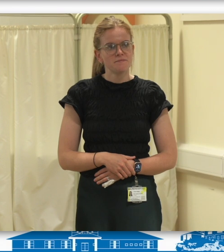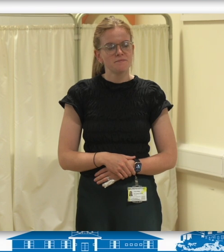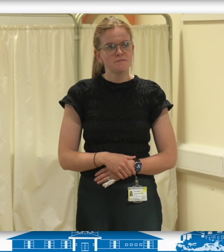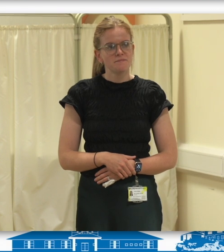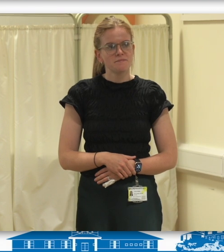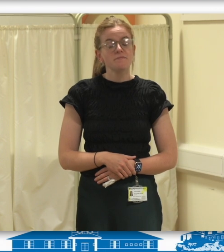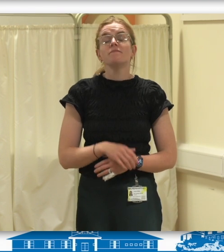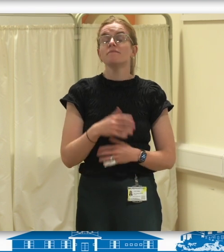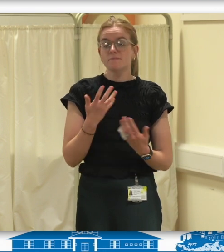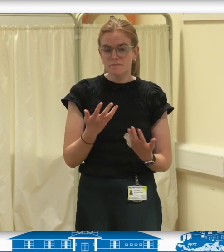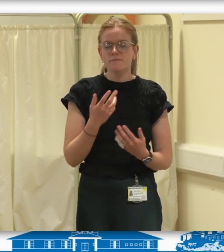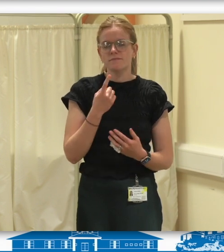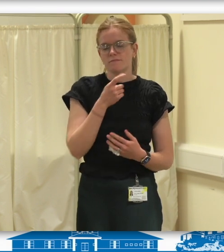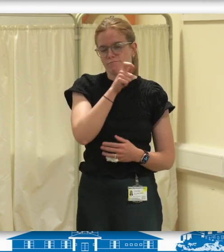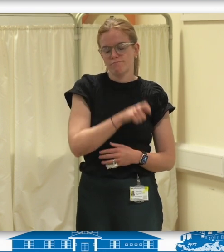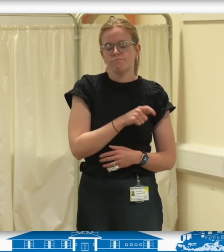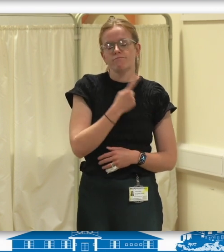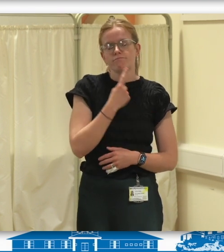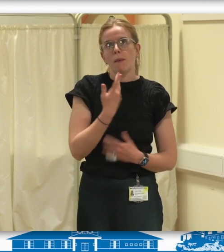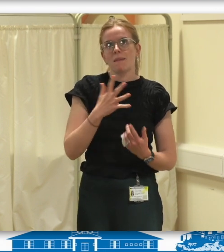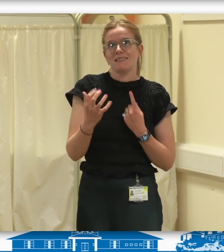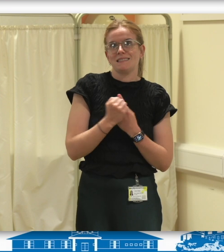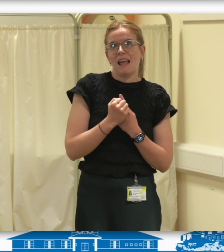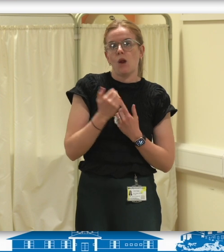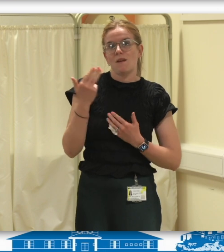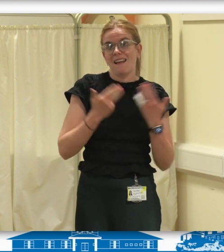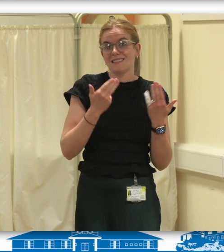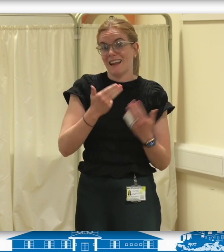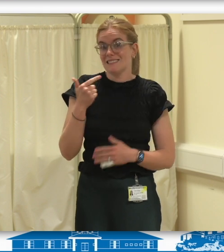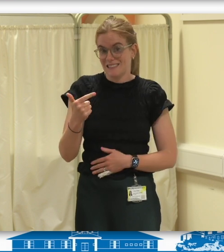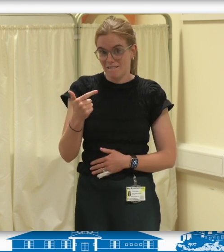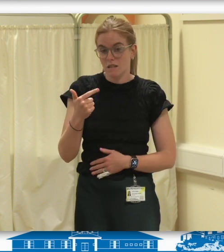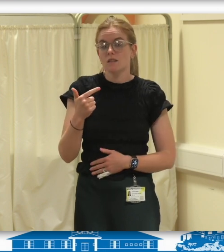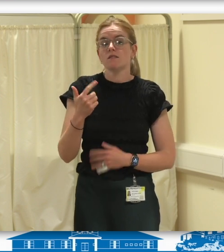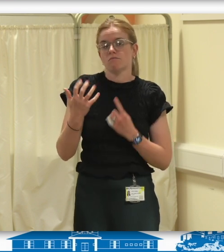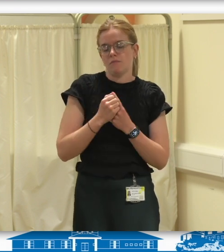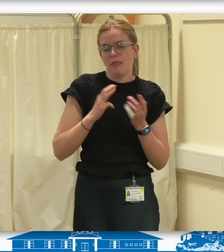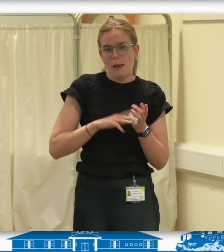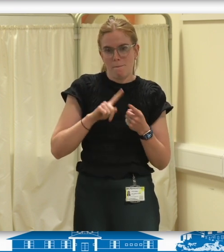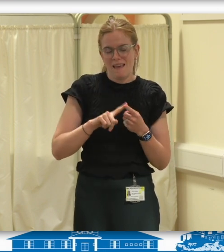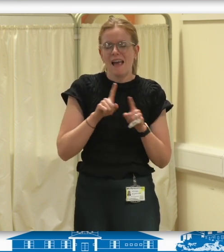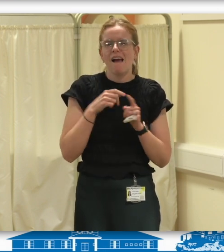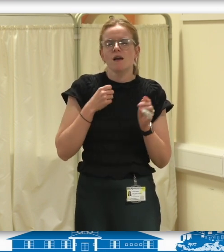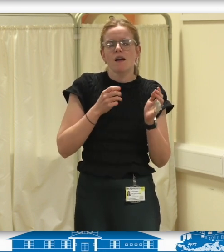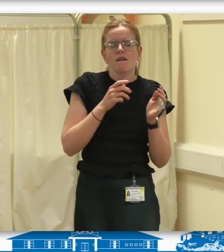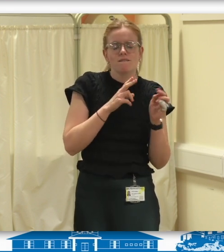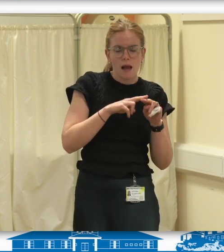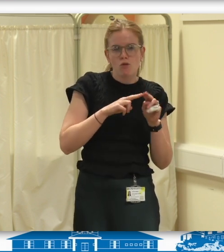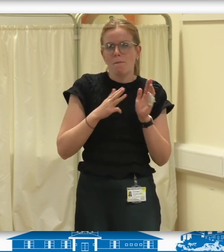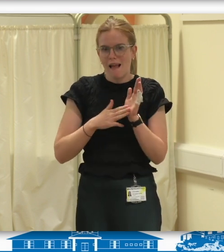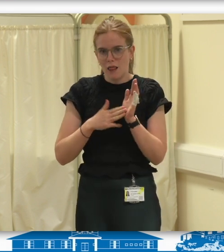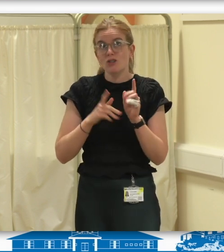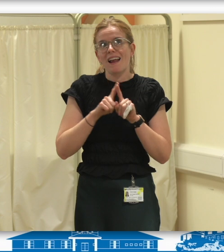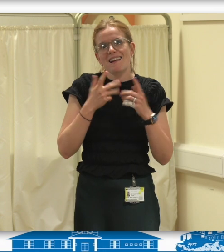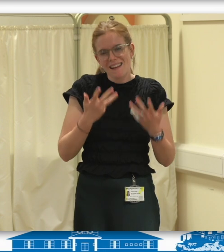was diagnosed with ME in 1997 and have fibromyalgia and now long COVID. Can